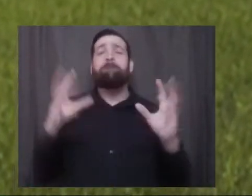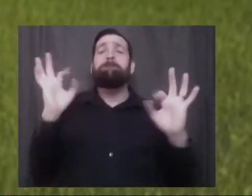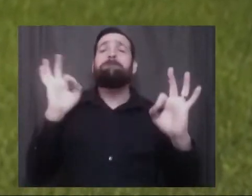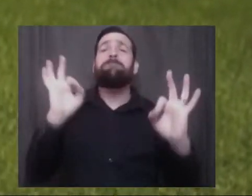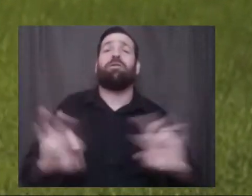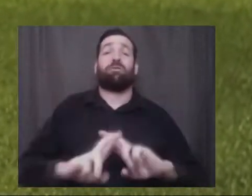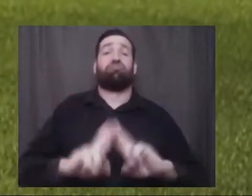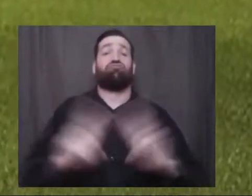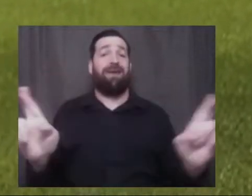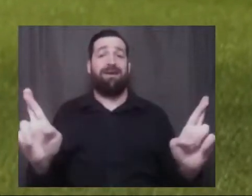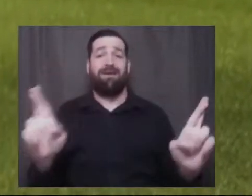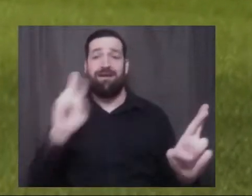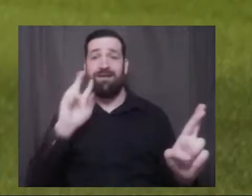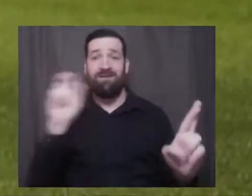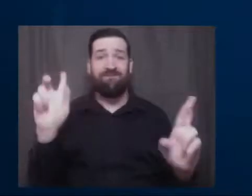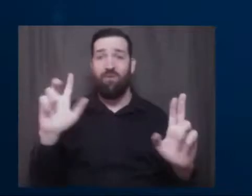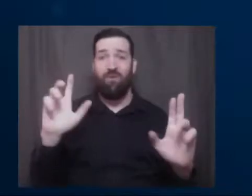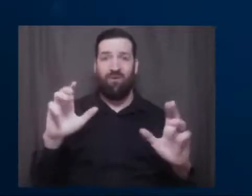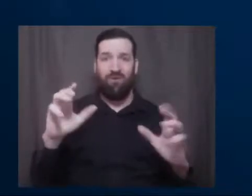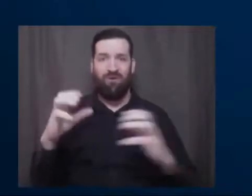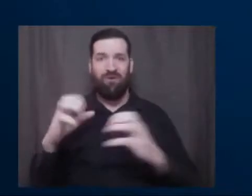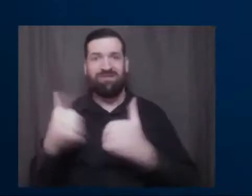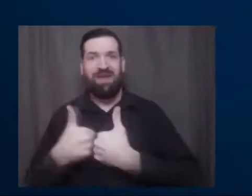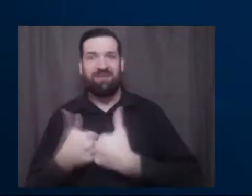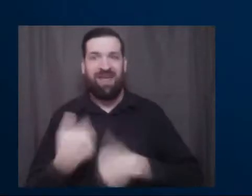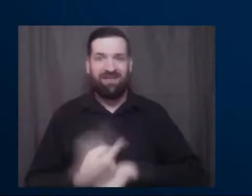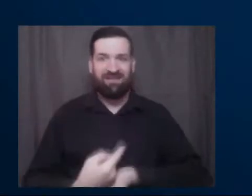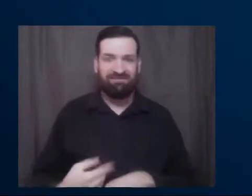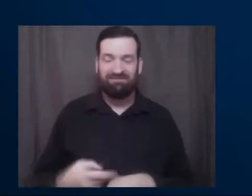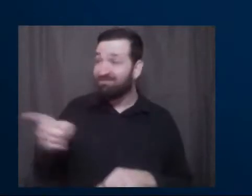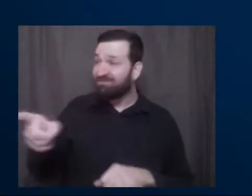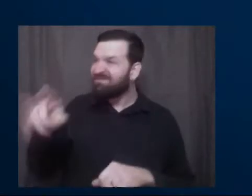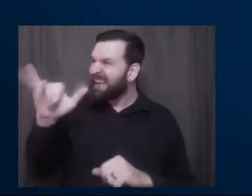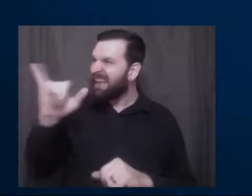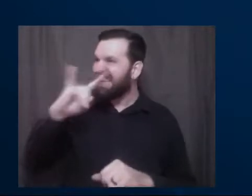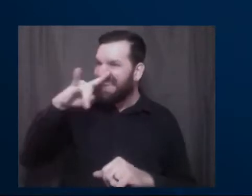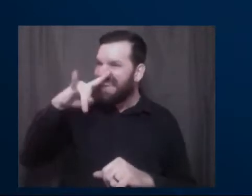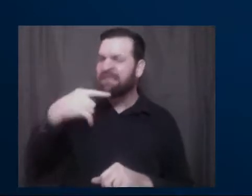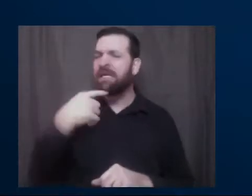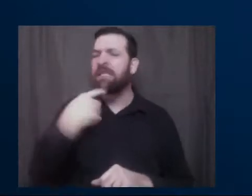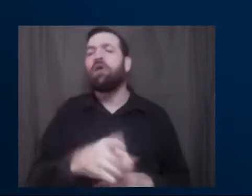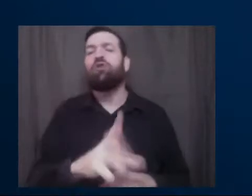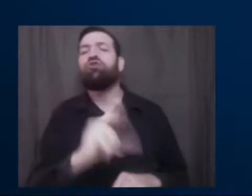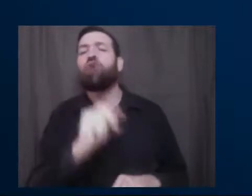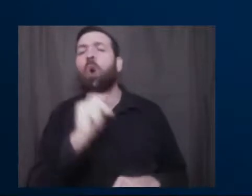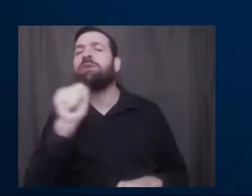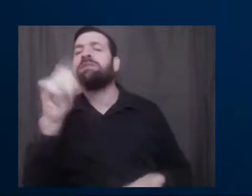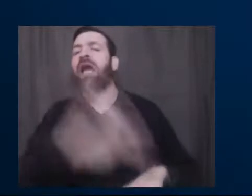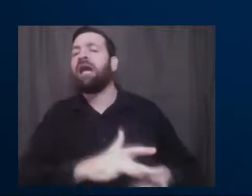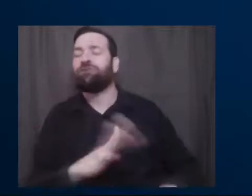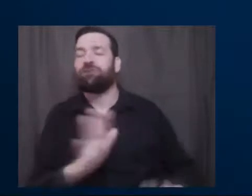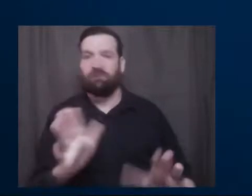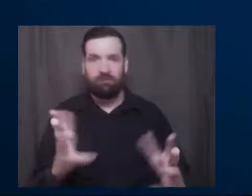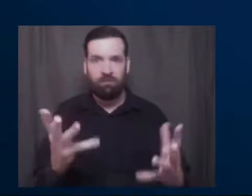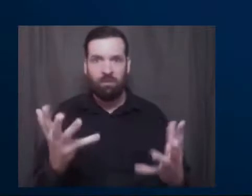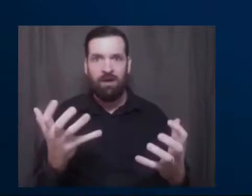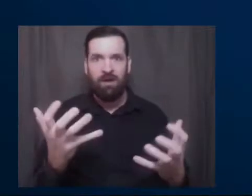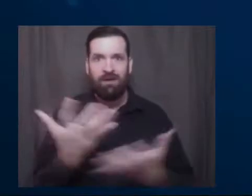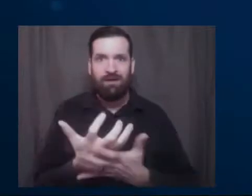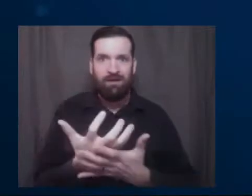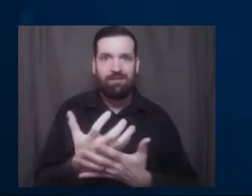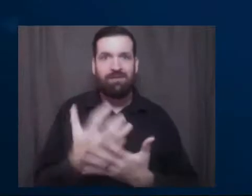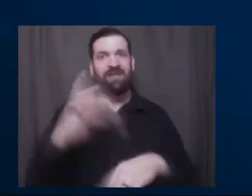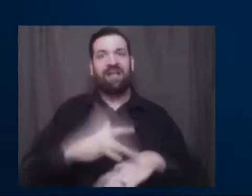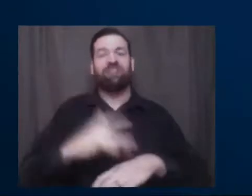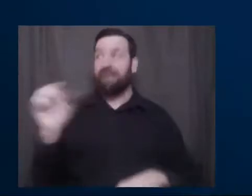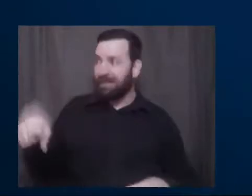for ball today. You're like a kid who's been told not to touch. So pretty. That's okay. right. And all you want to do is touch. Totally. They should let